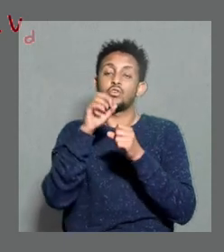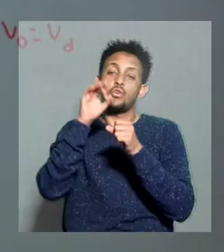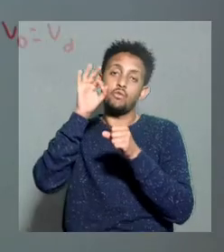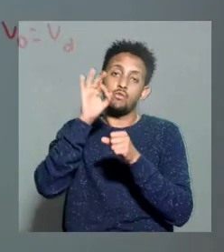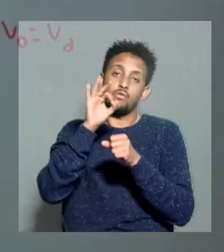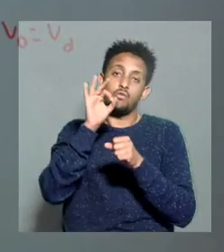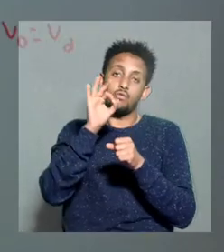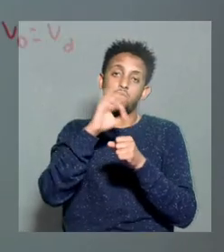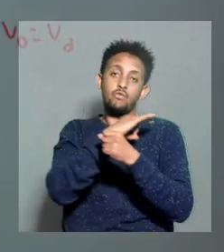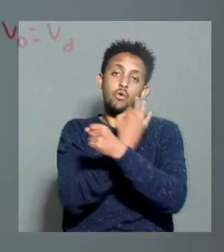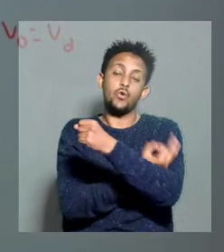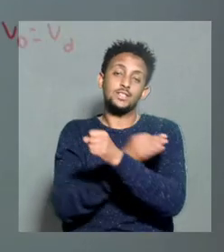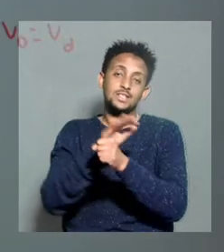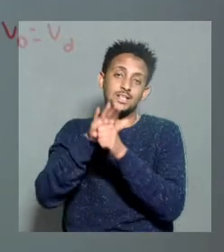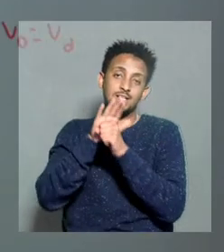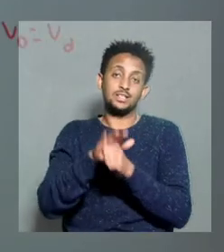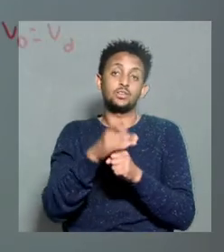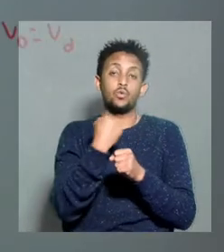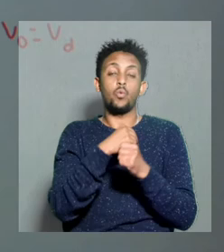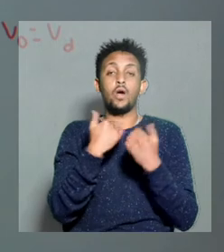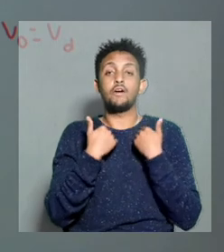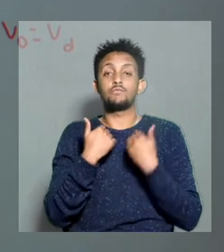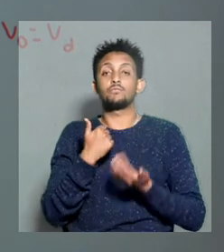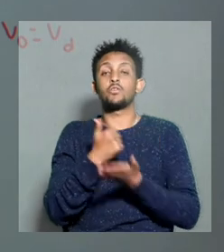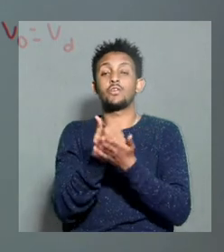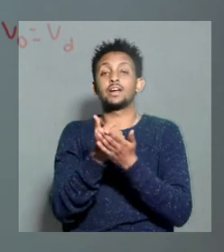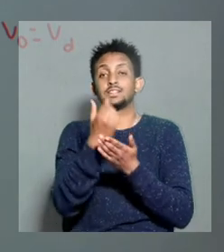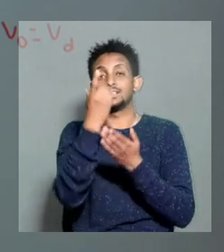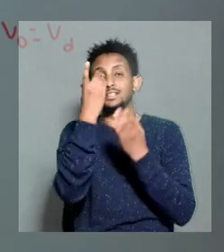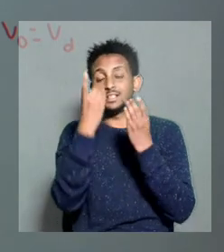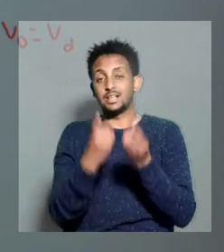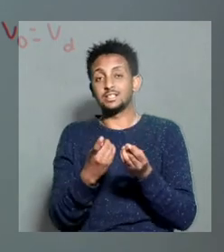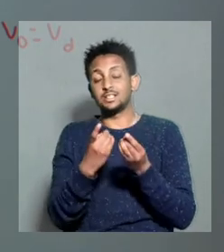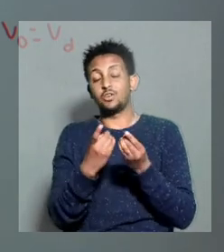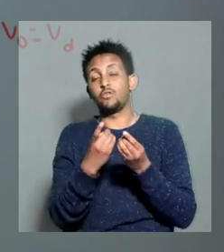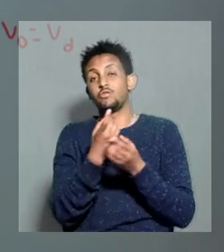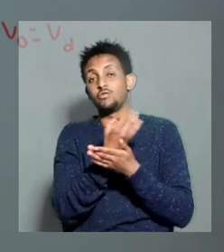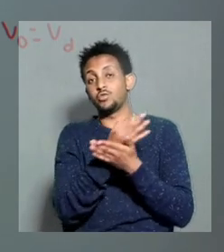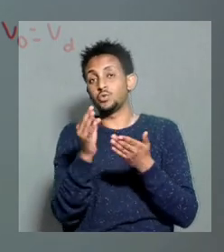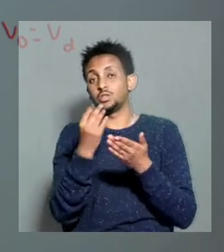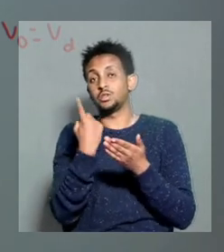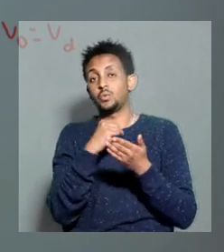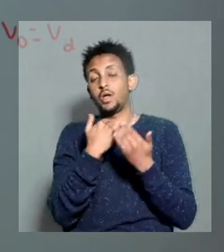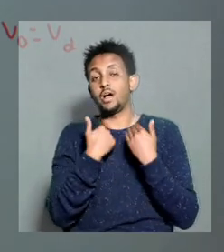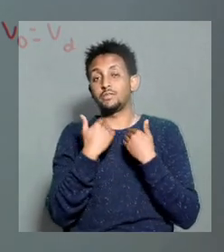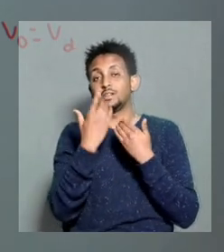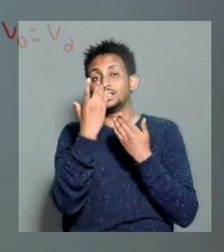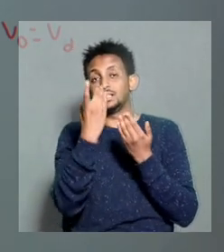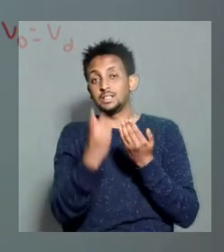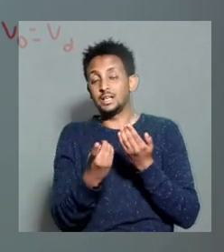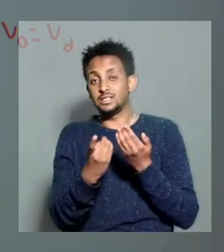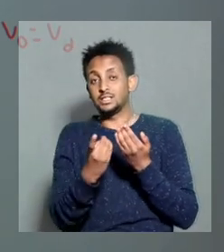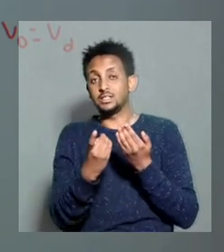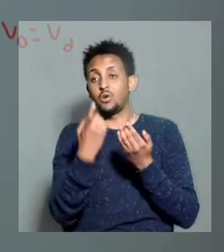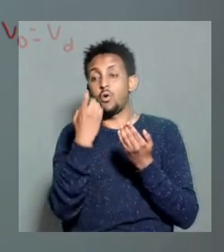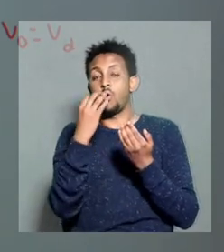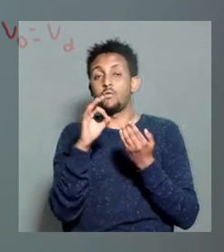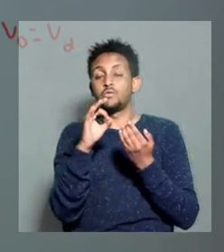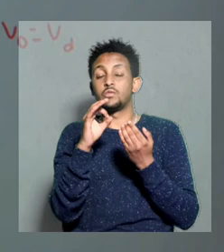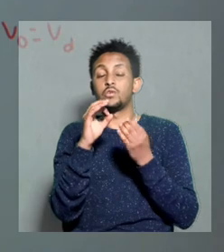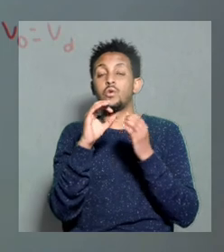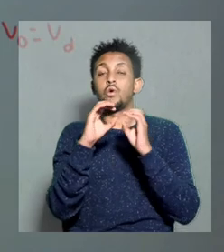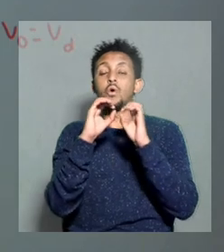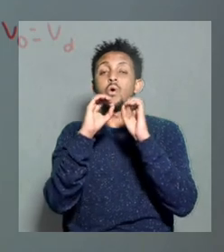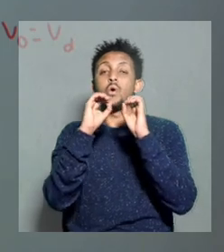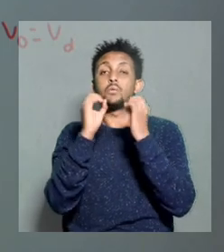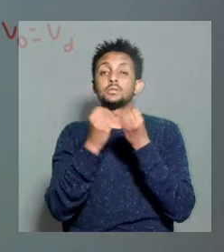exerted. And here we have provided that density of the displaced fluid. Here we have the density of the